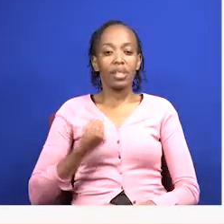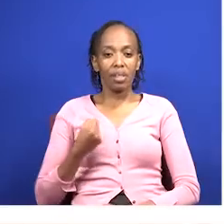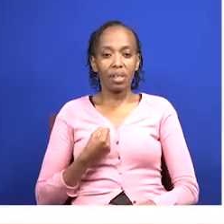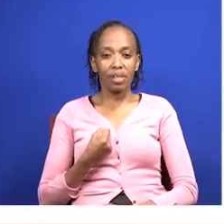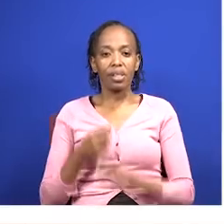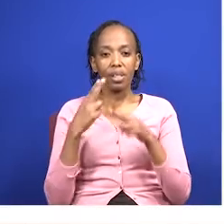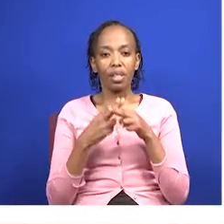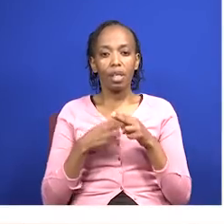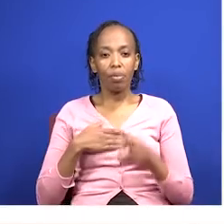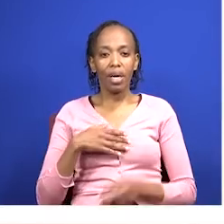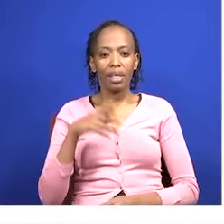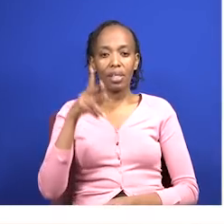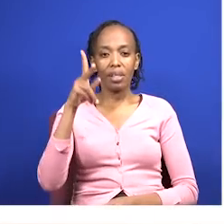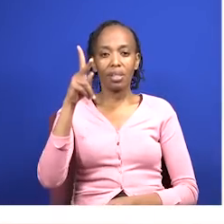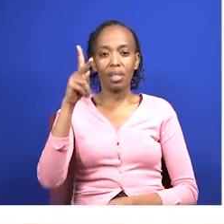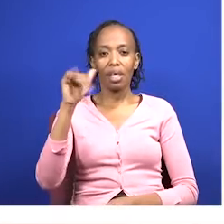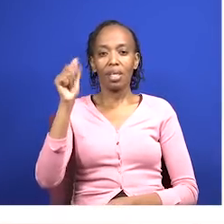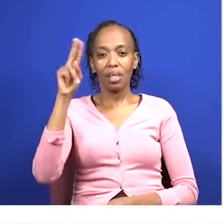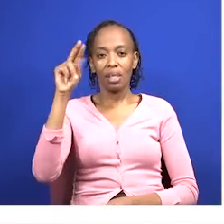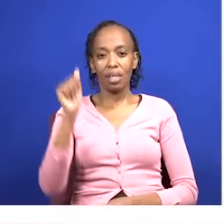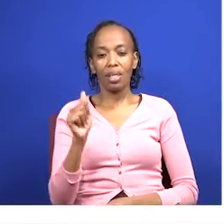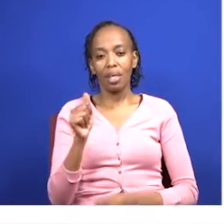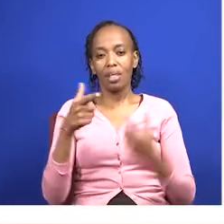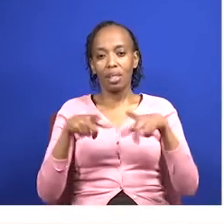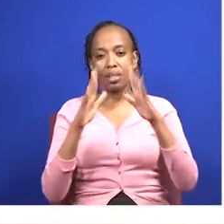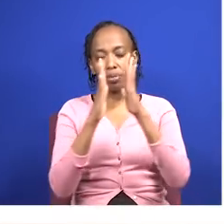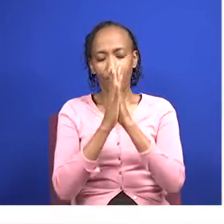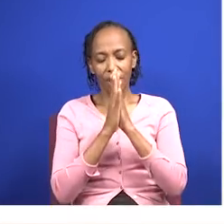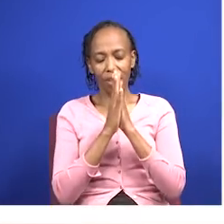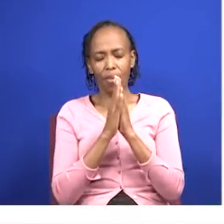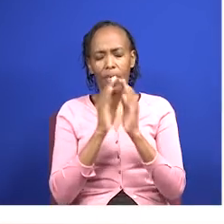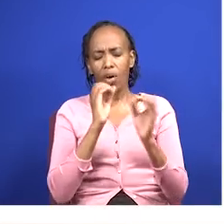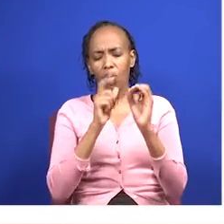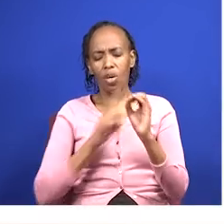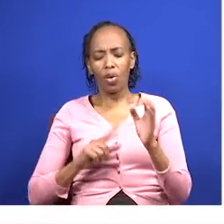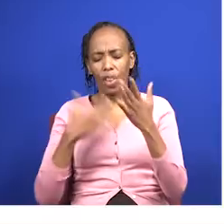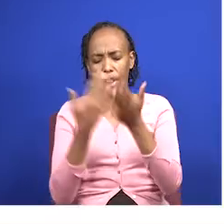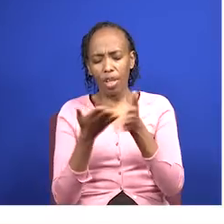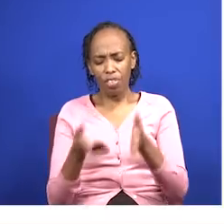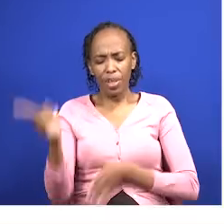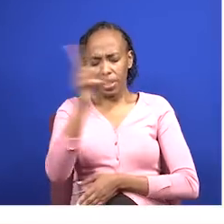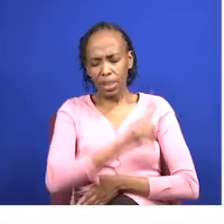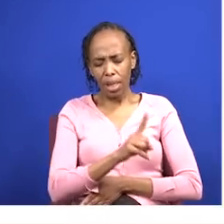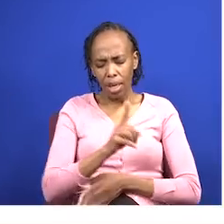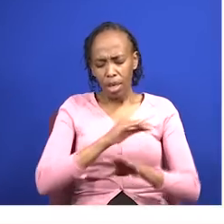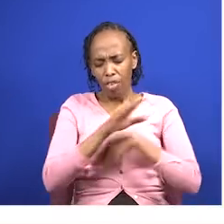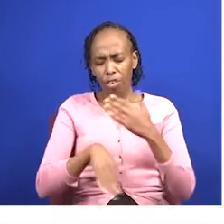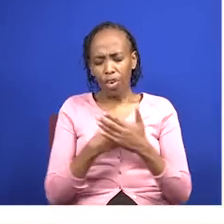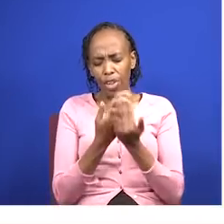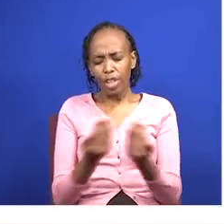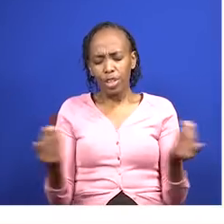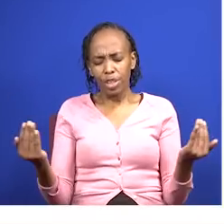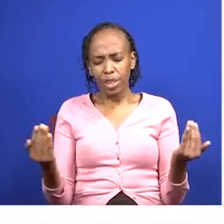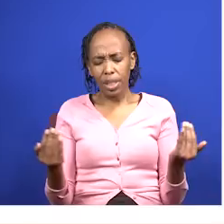little boys and girls. My name is Kiana, and let's pray. Oh Lord, thank you for this day and for